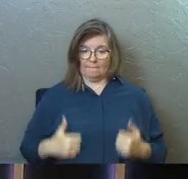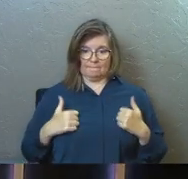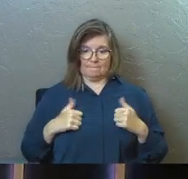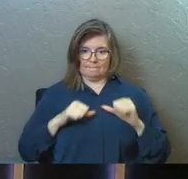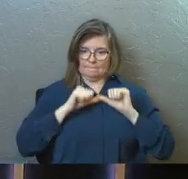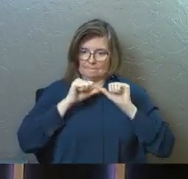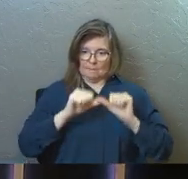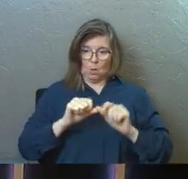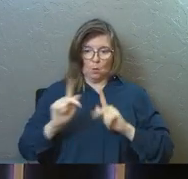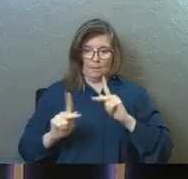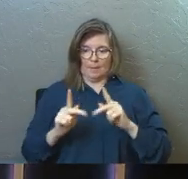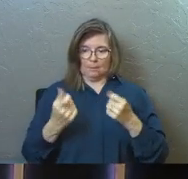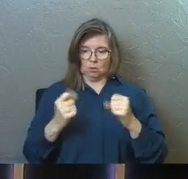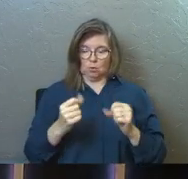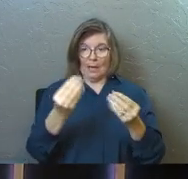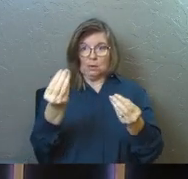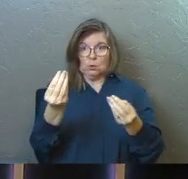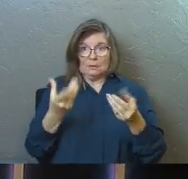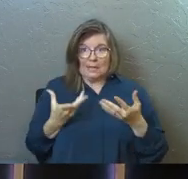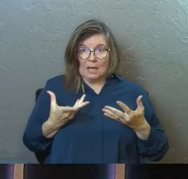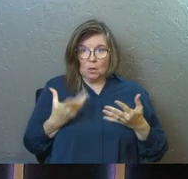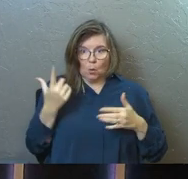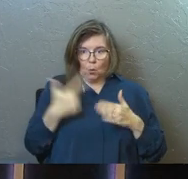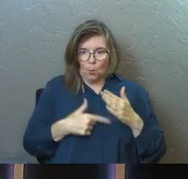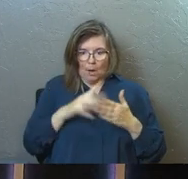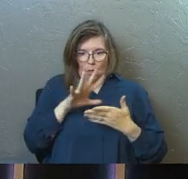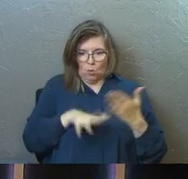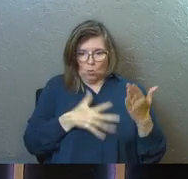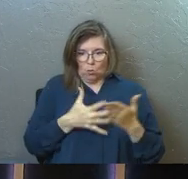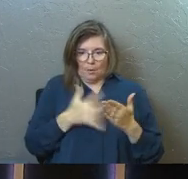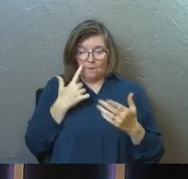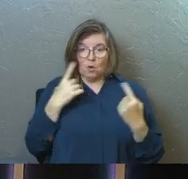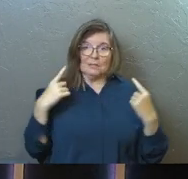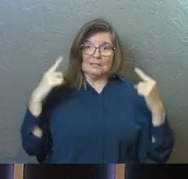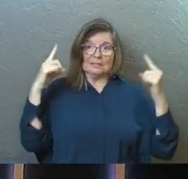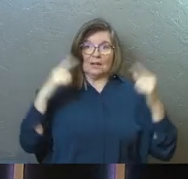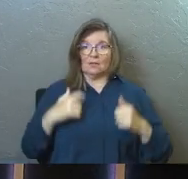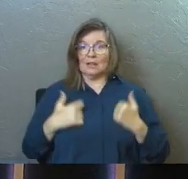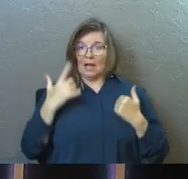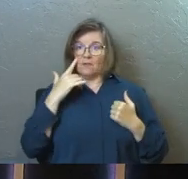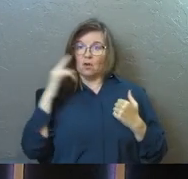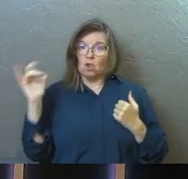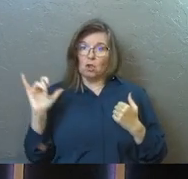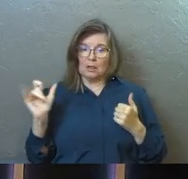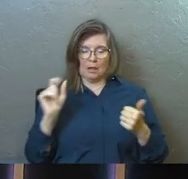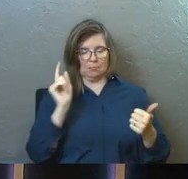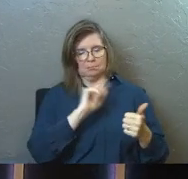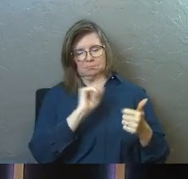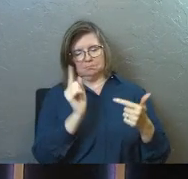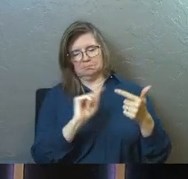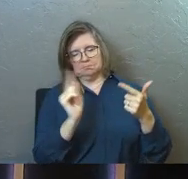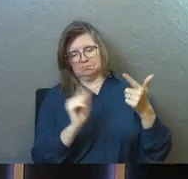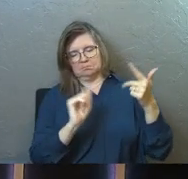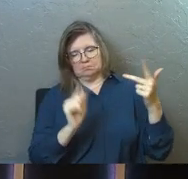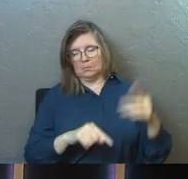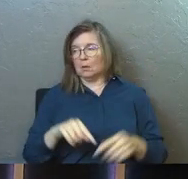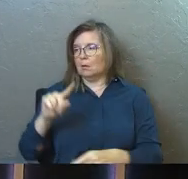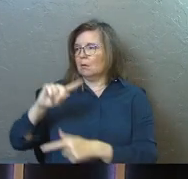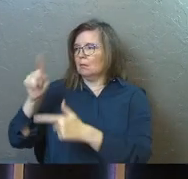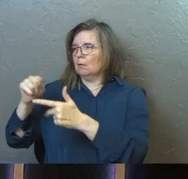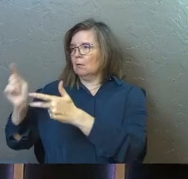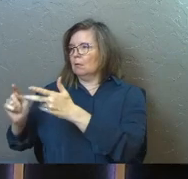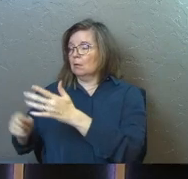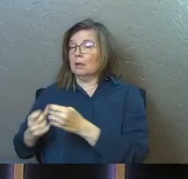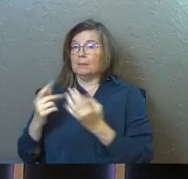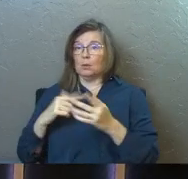life with people trying to tell you what the rubric for a successful life is. For